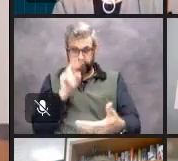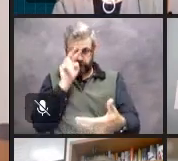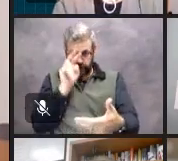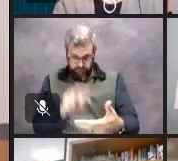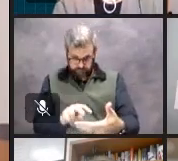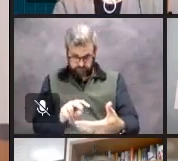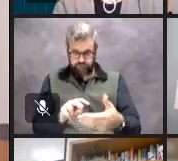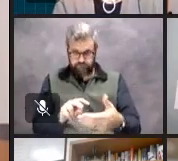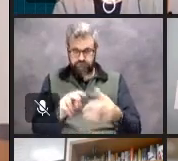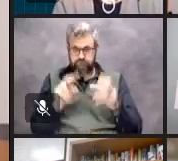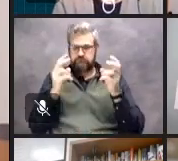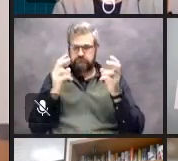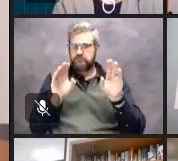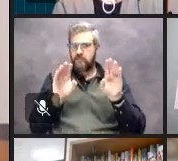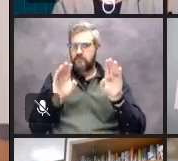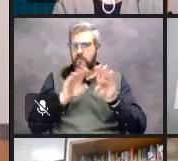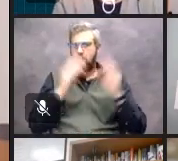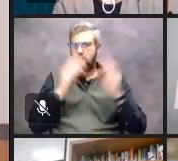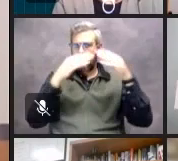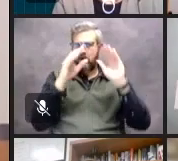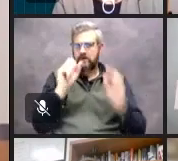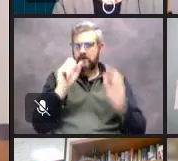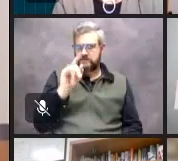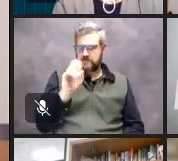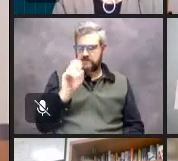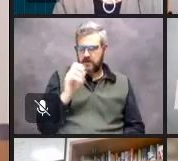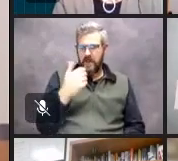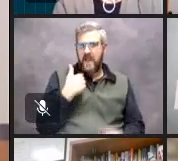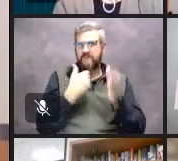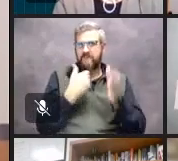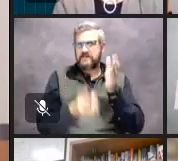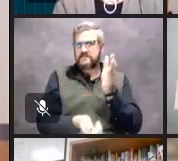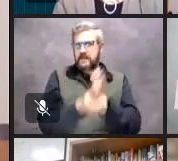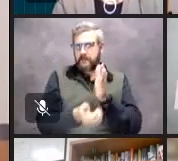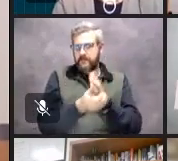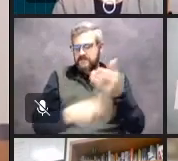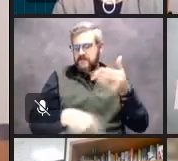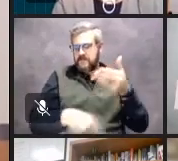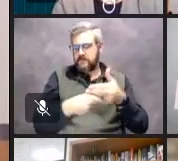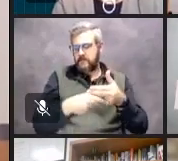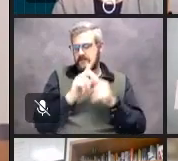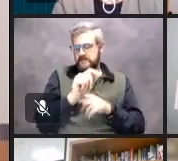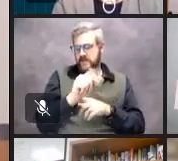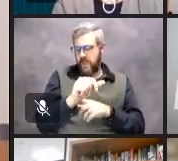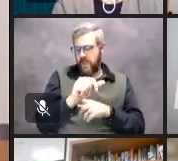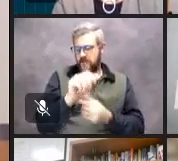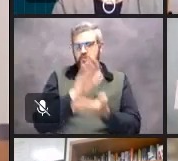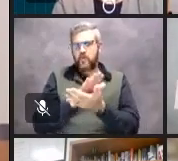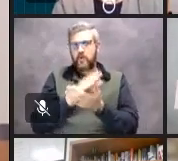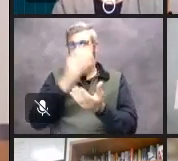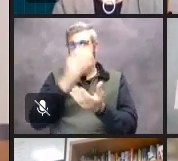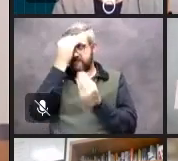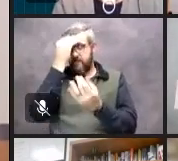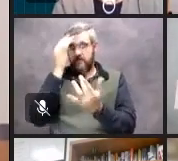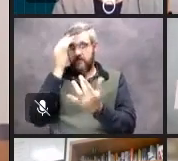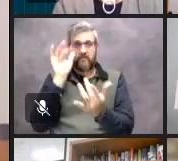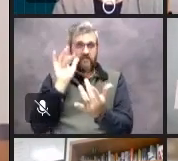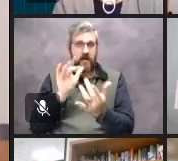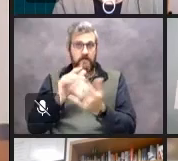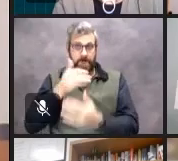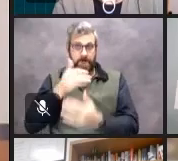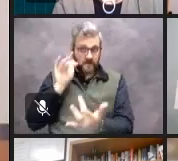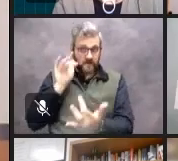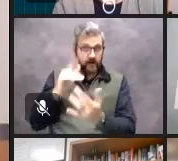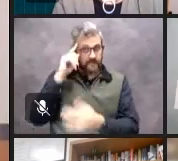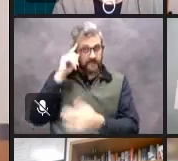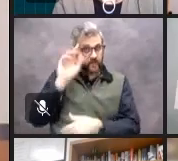house site that has got some supplemental data. It's got school and district information, meaning contacts, the best points of contact for your schools and